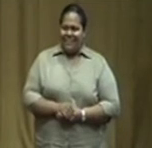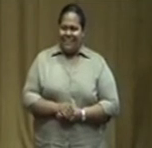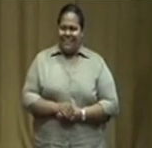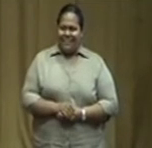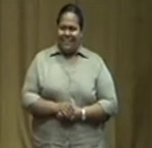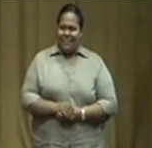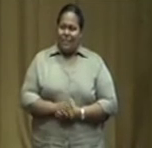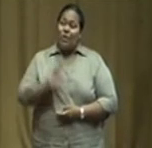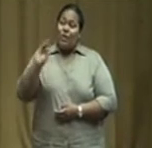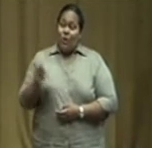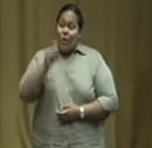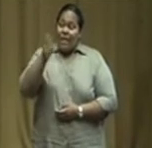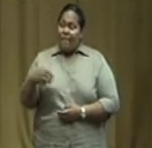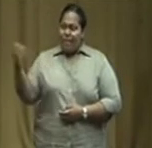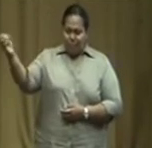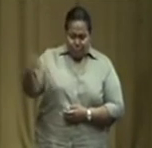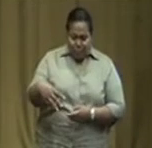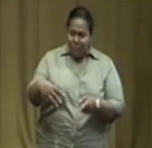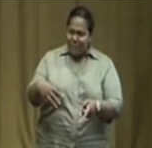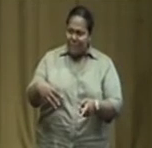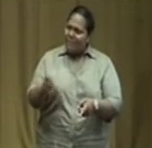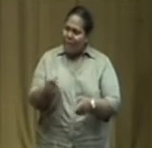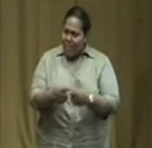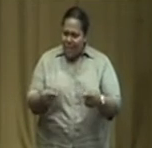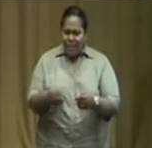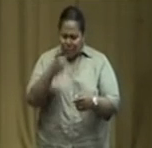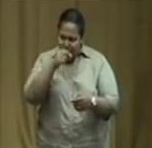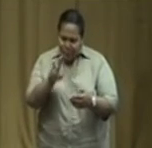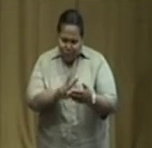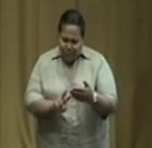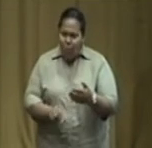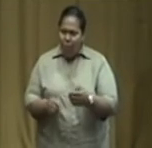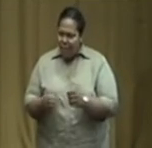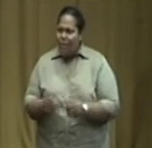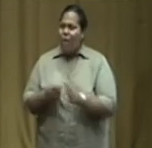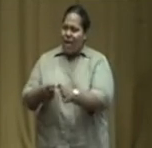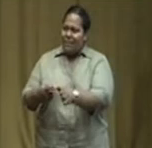post a WeNote, it should go through.